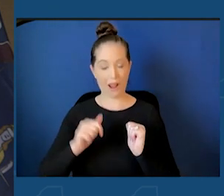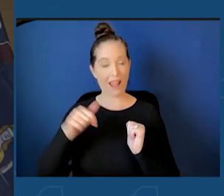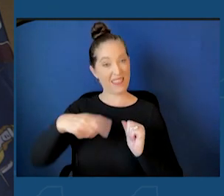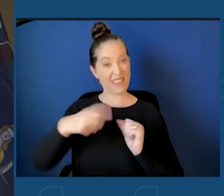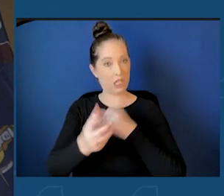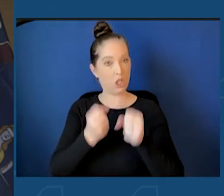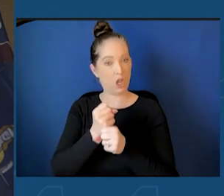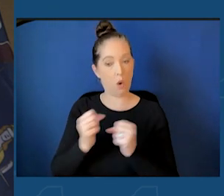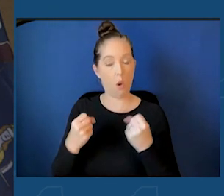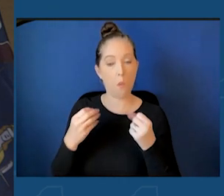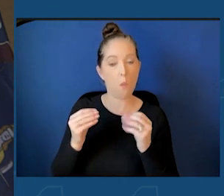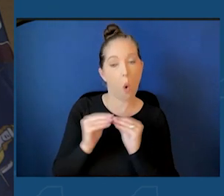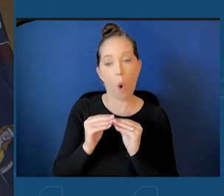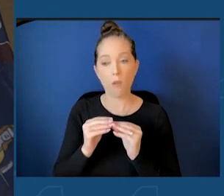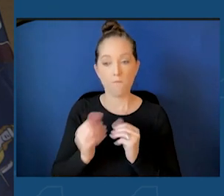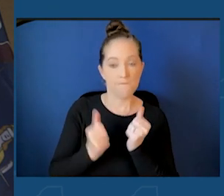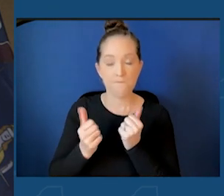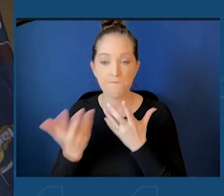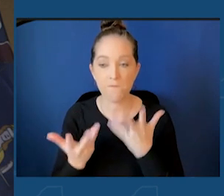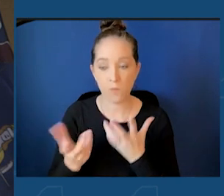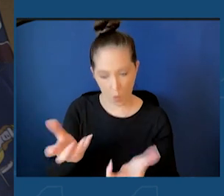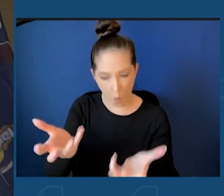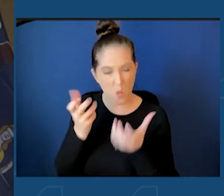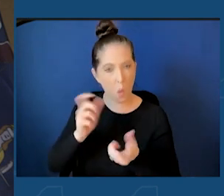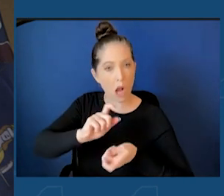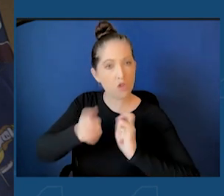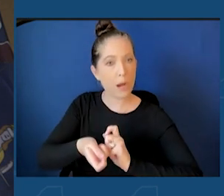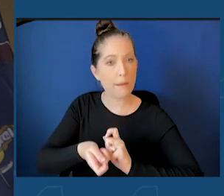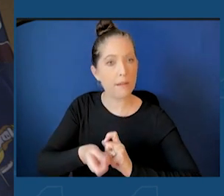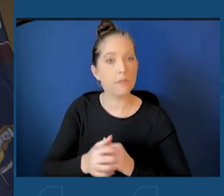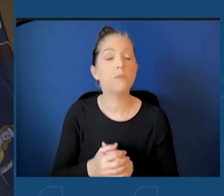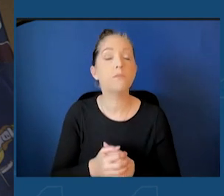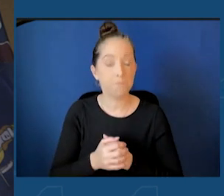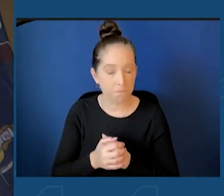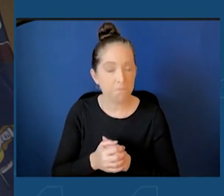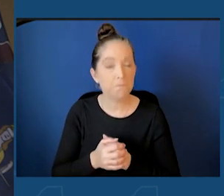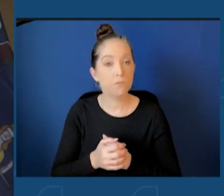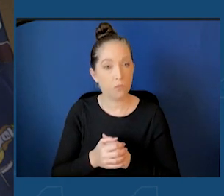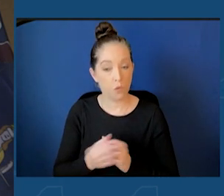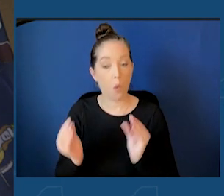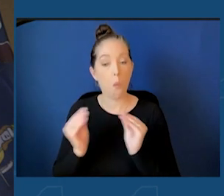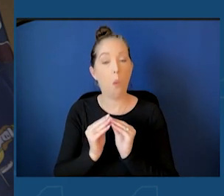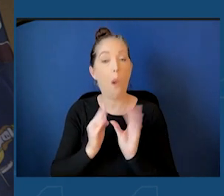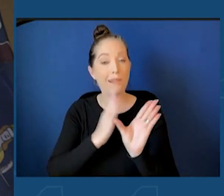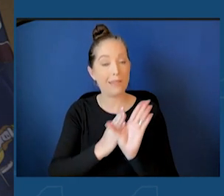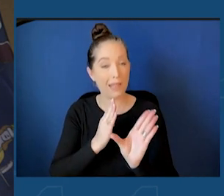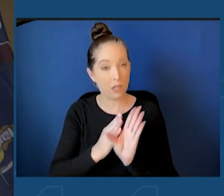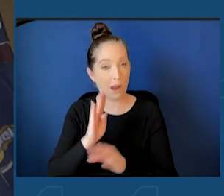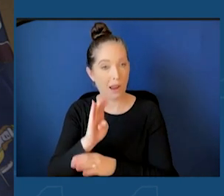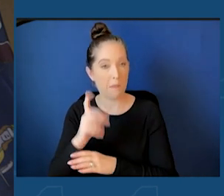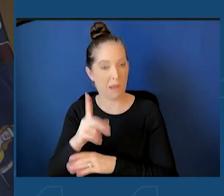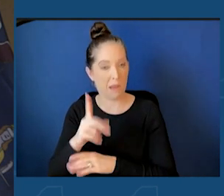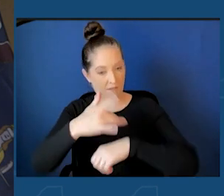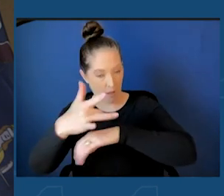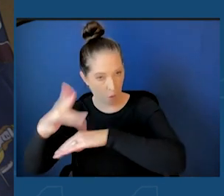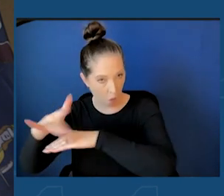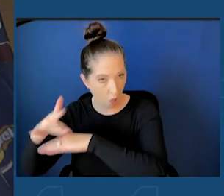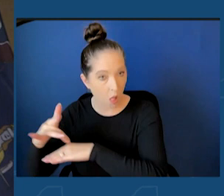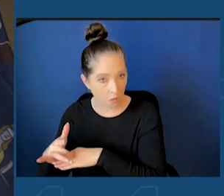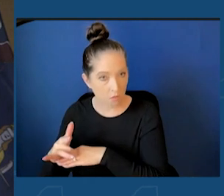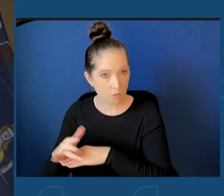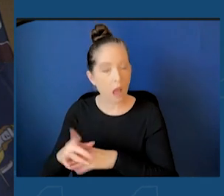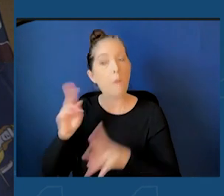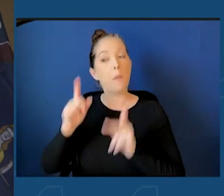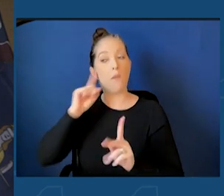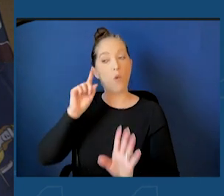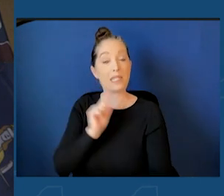saying we plan to have this change. So we'll bring more psychiatric beds online. That's for people in a serious condition, many people